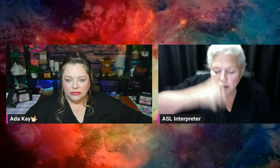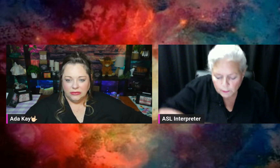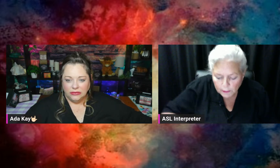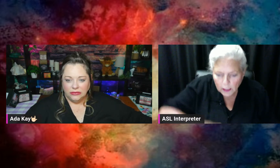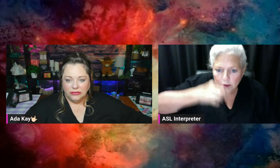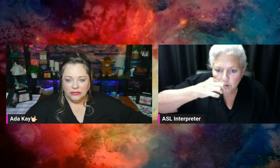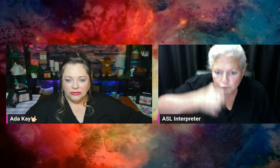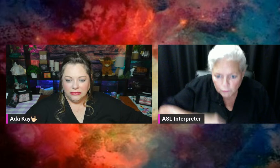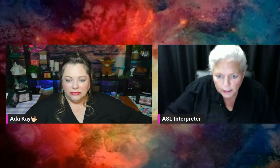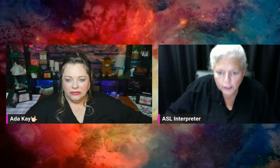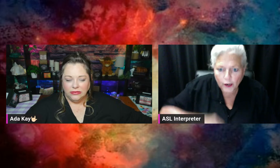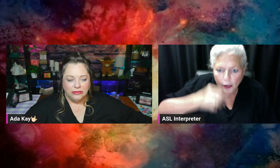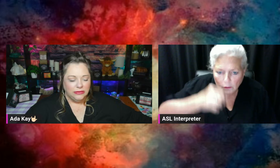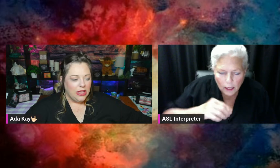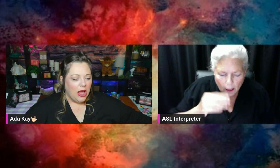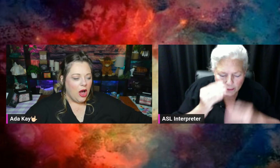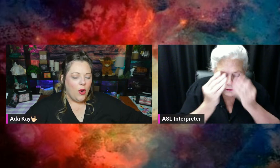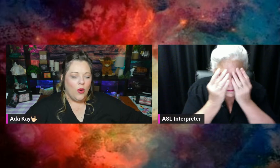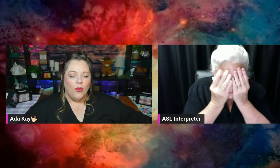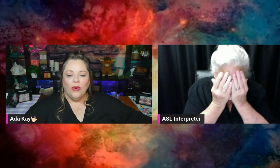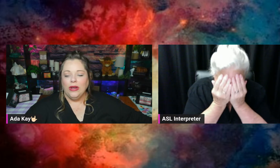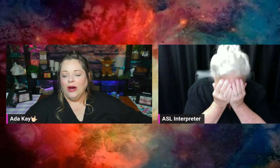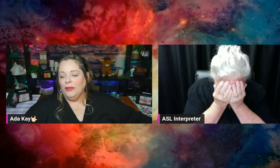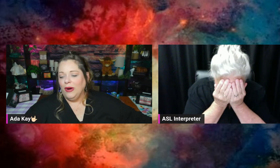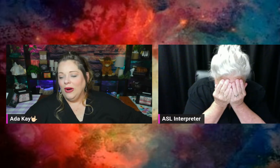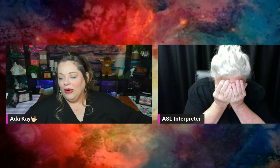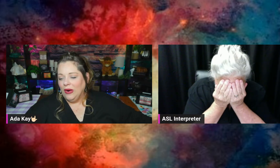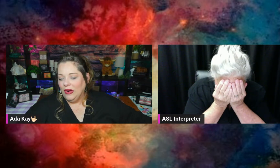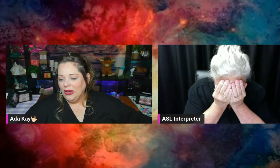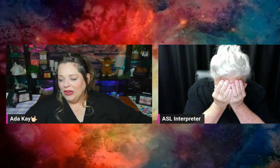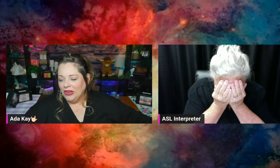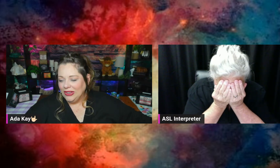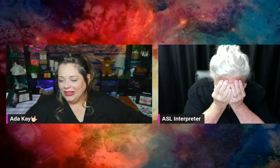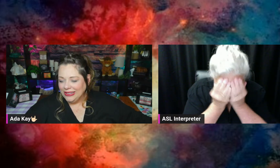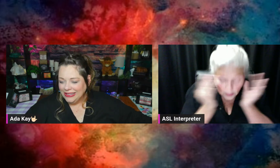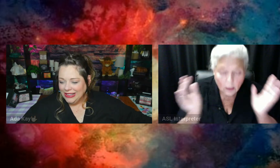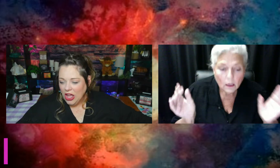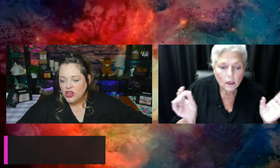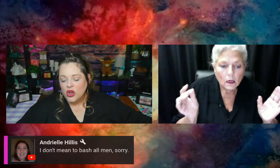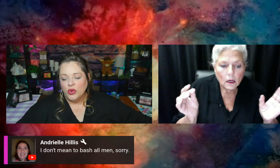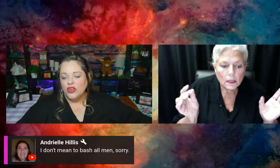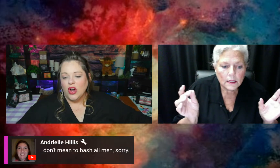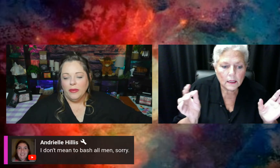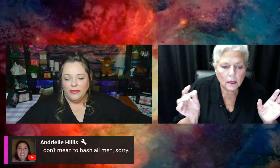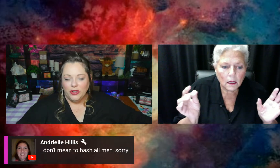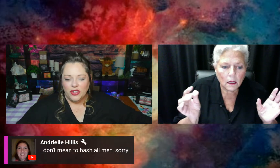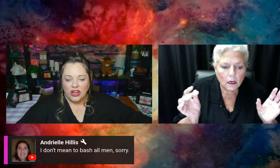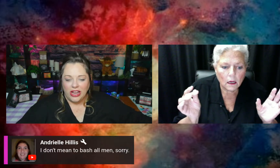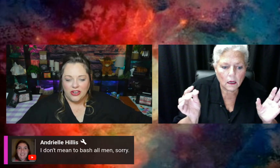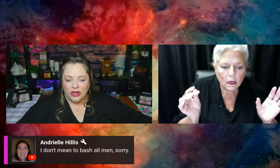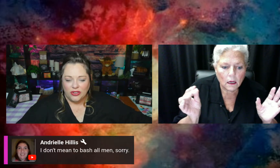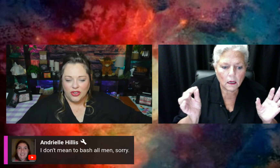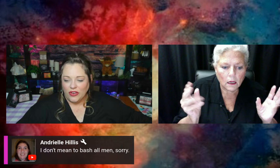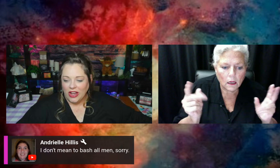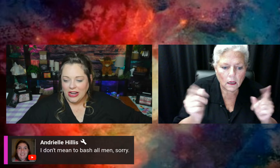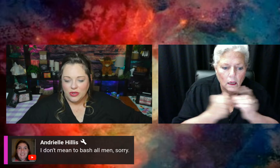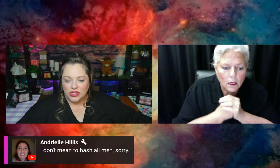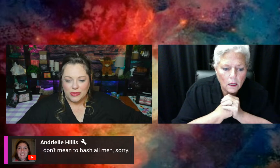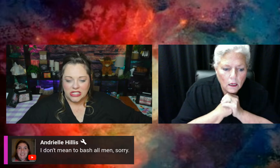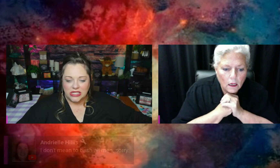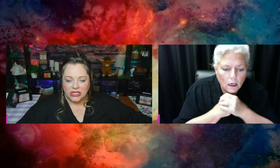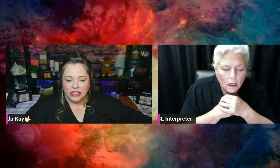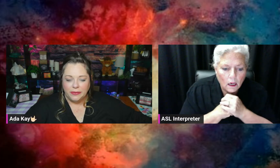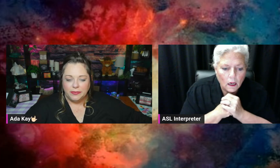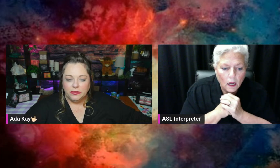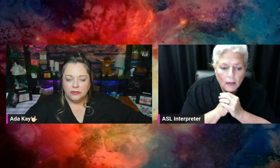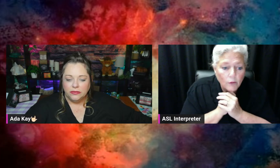and he's got spaghetti stringing down. And I thought, oh, come on. No, you're not. You're not, Andrell. You're fine. I'm just